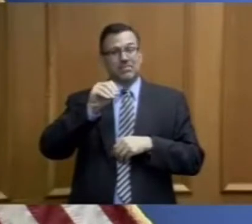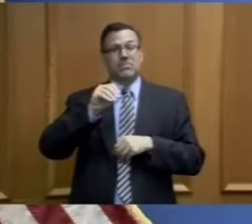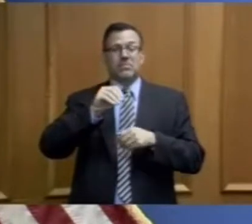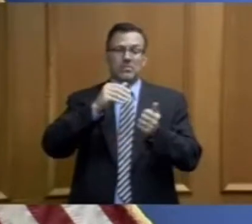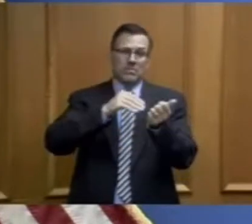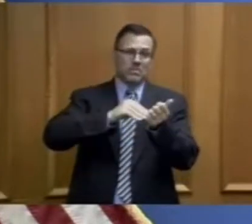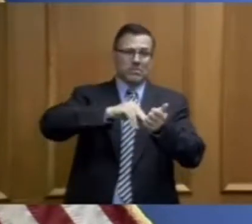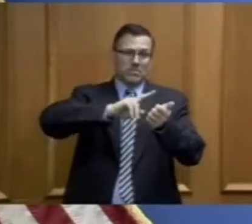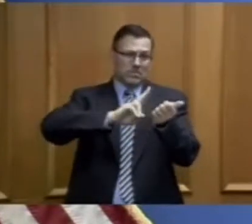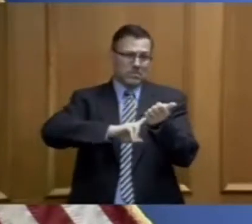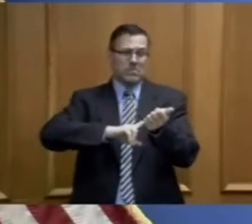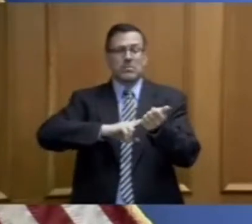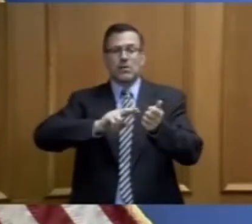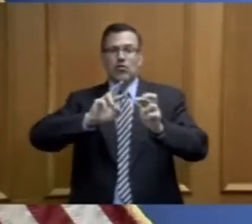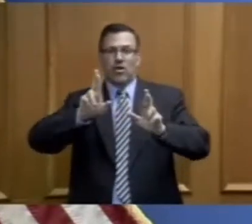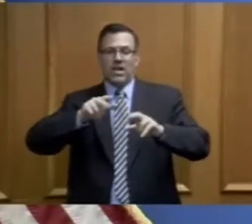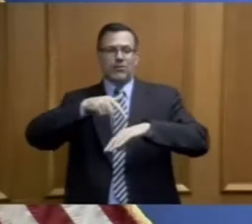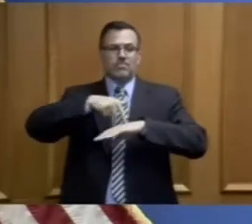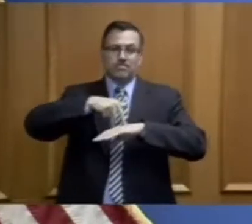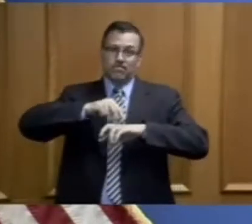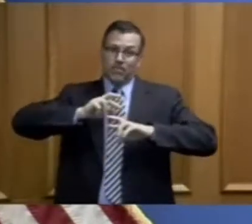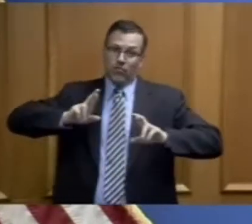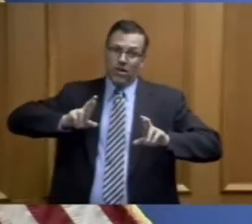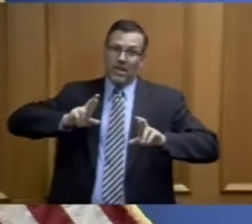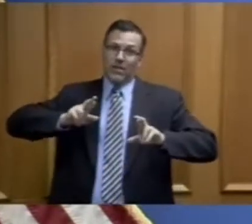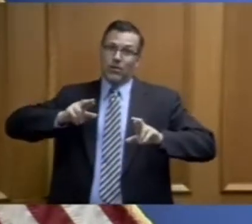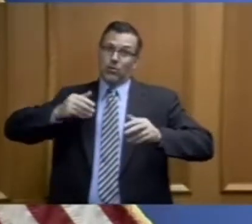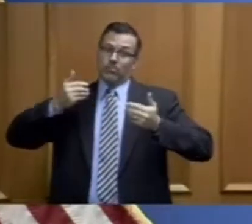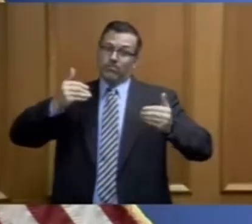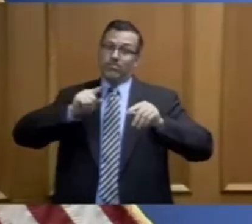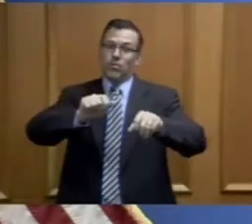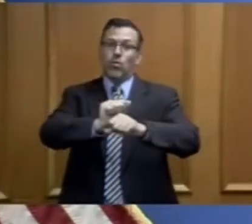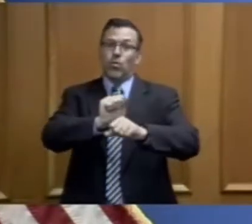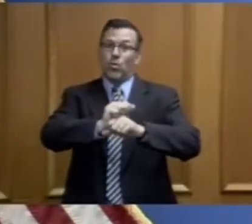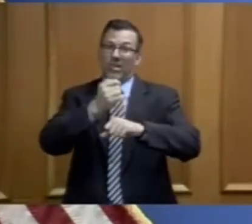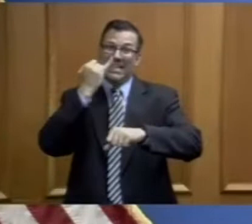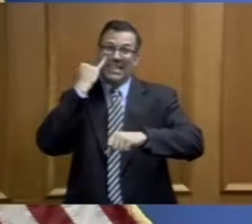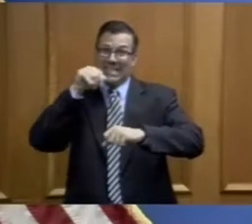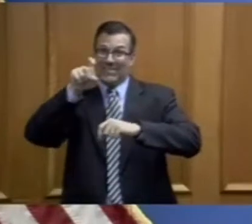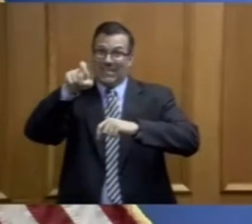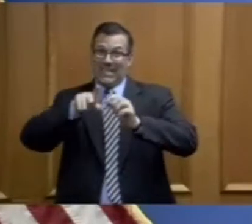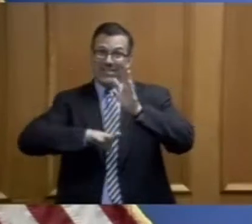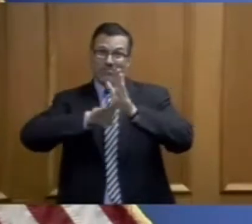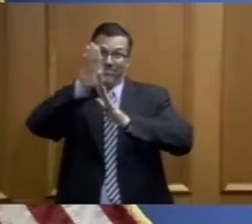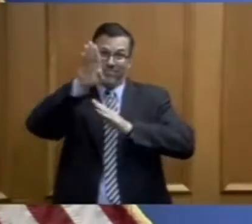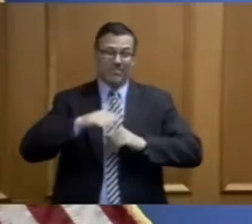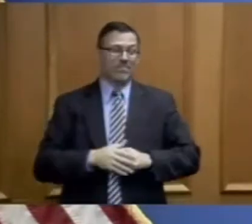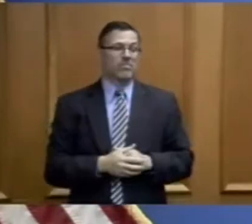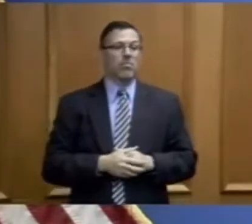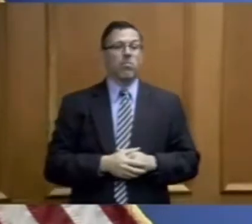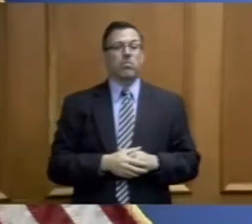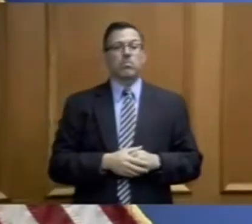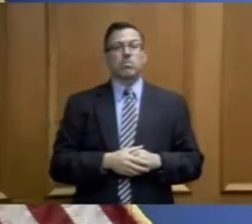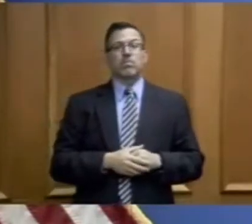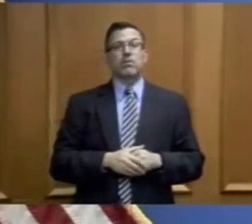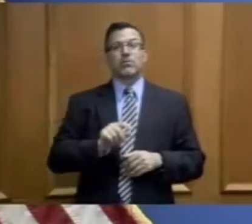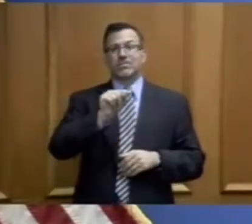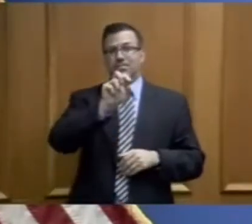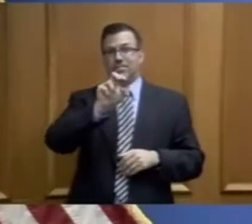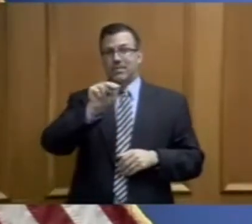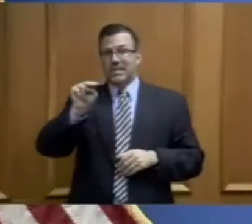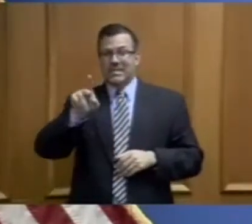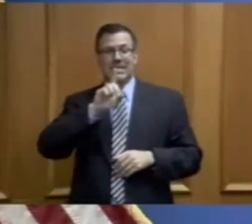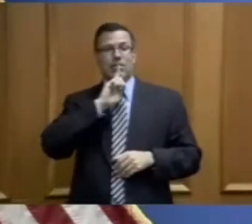man those beds should we need it. So we're grateful for that partnership and for the preparation that Tennessee has now for